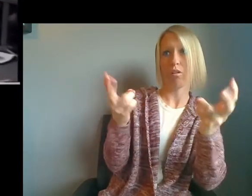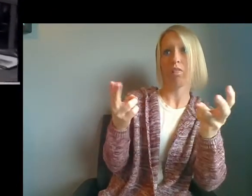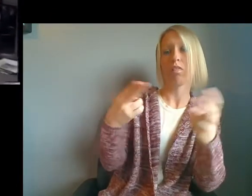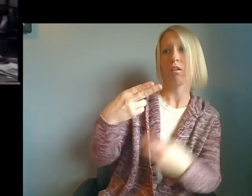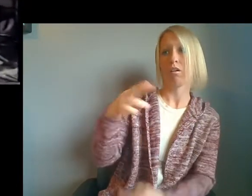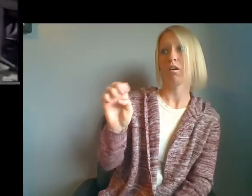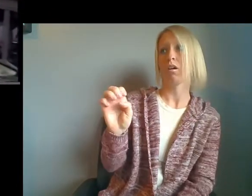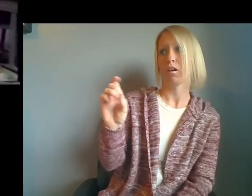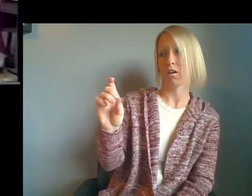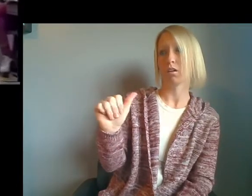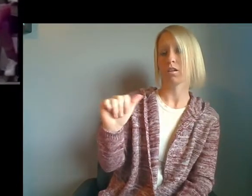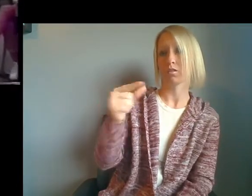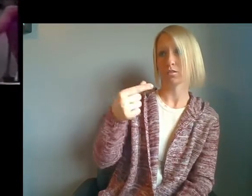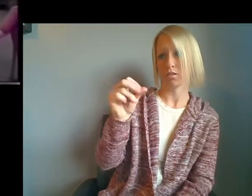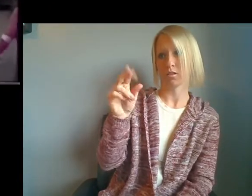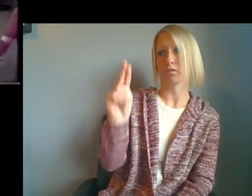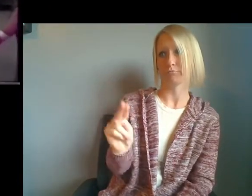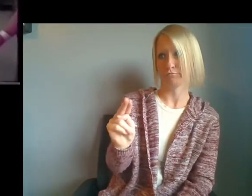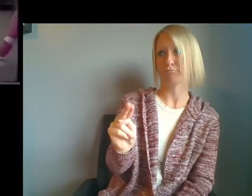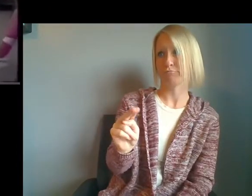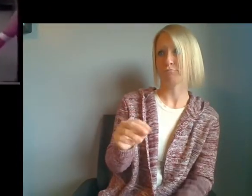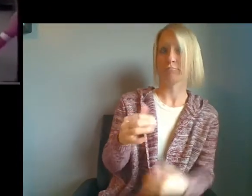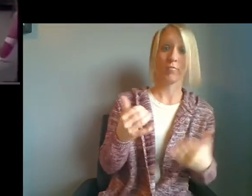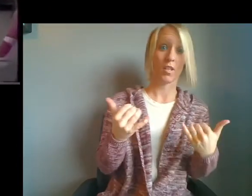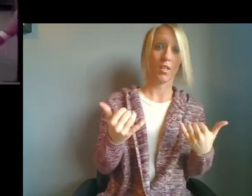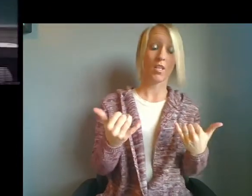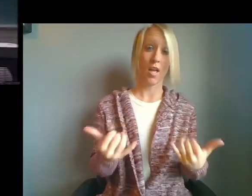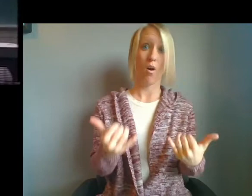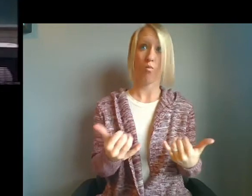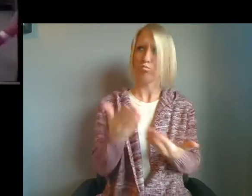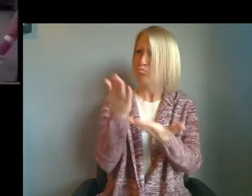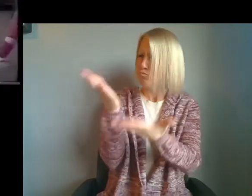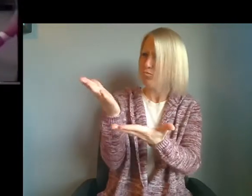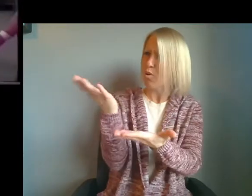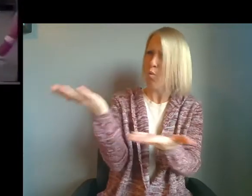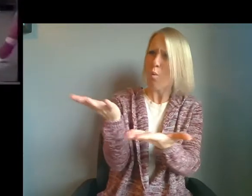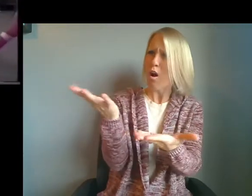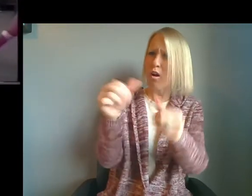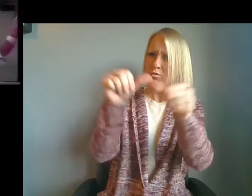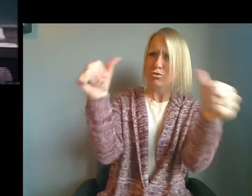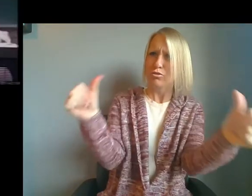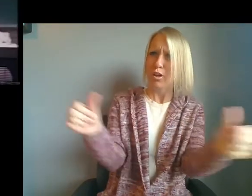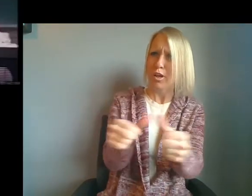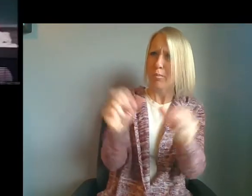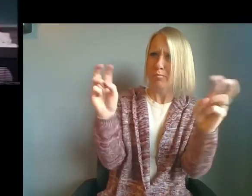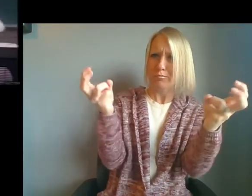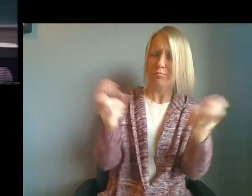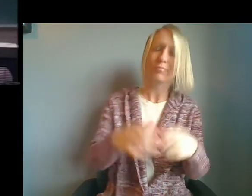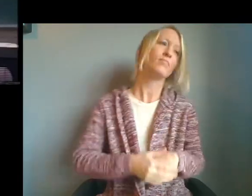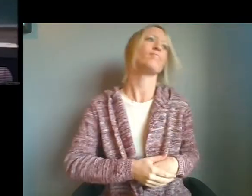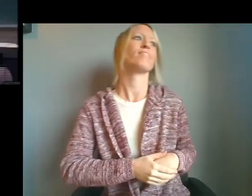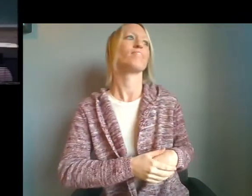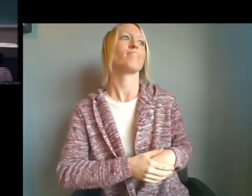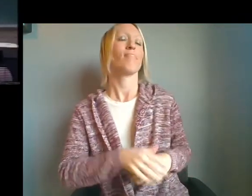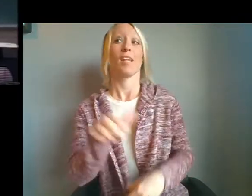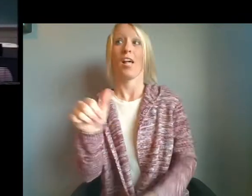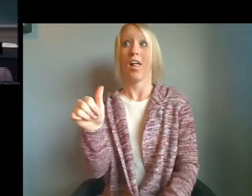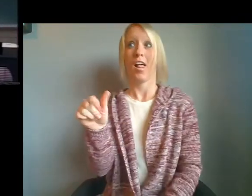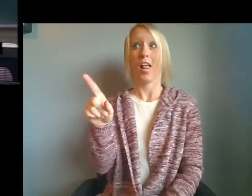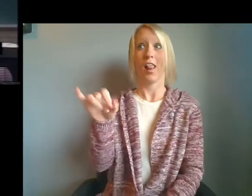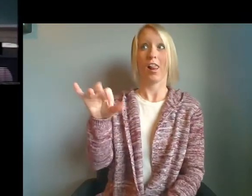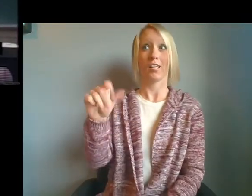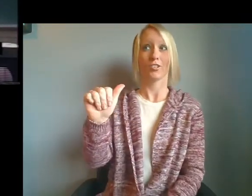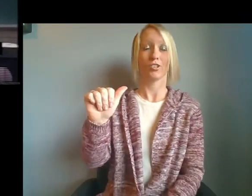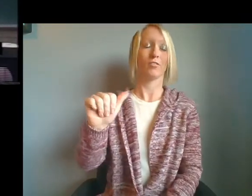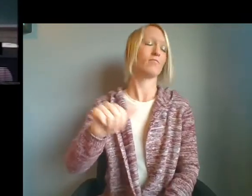Wait a minute. Alicia, look at that shape, and you tell me what is that shape. That's a square, right. Don't go try to